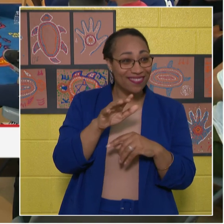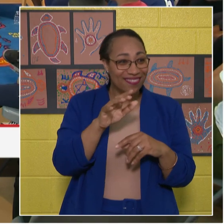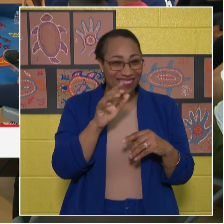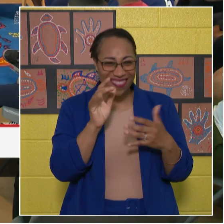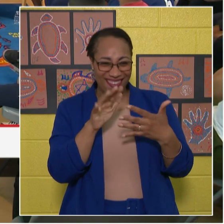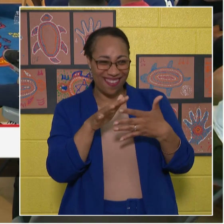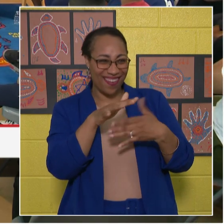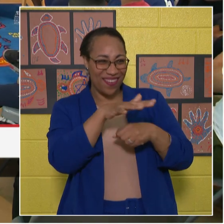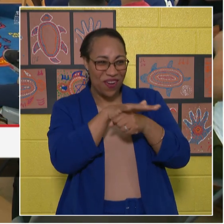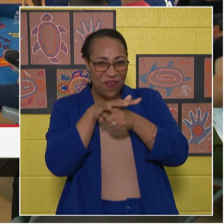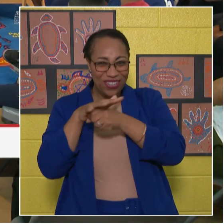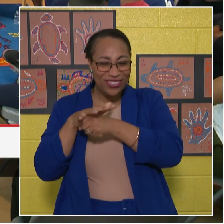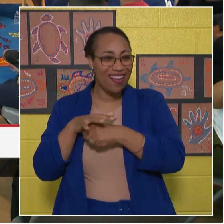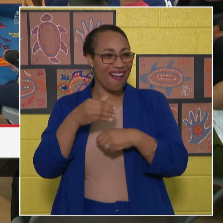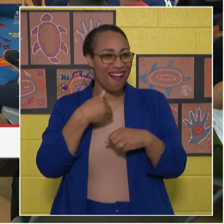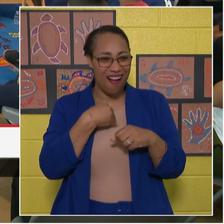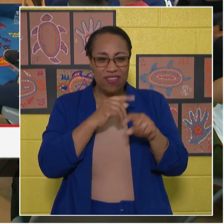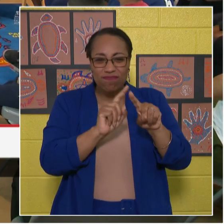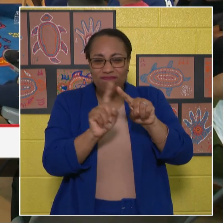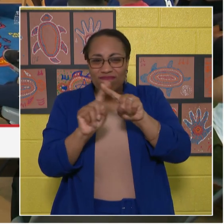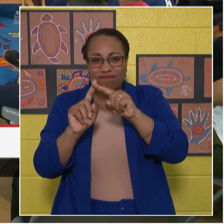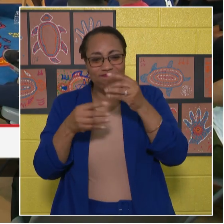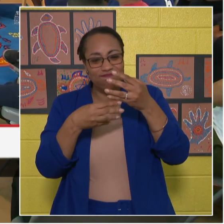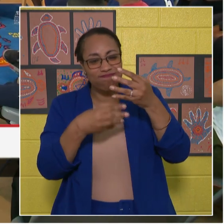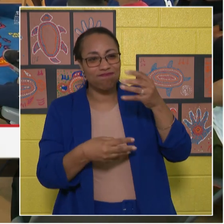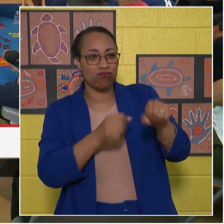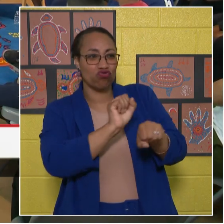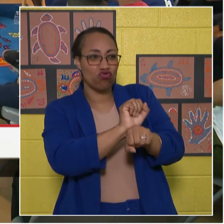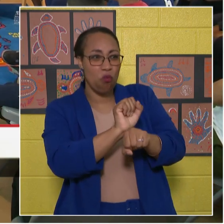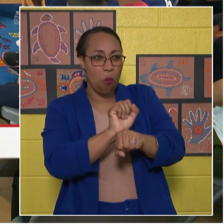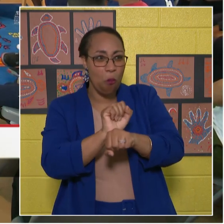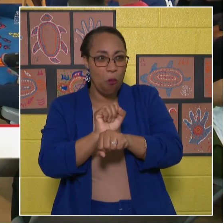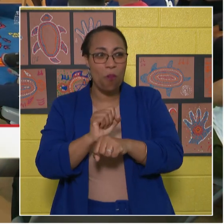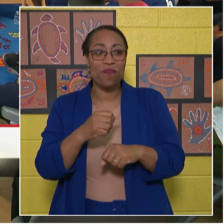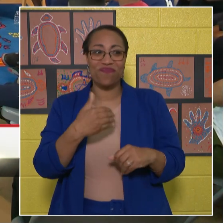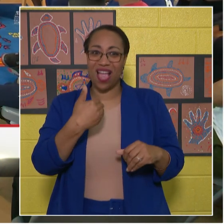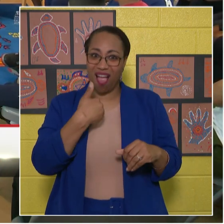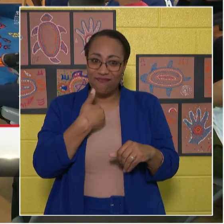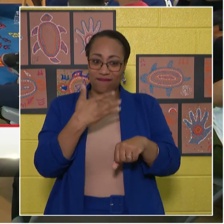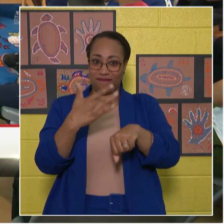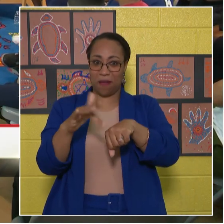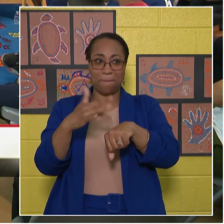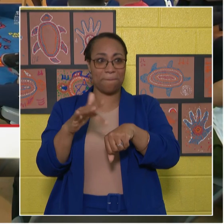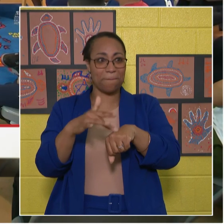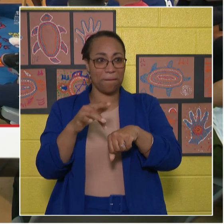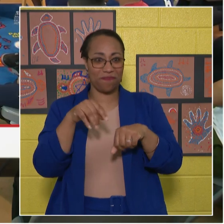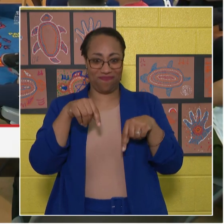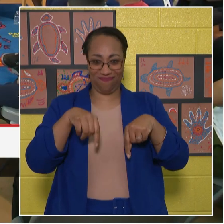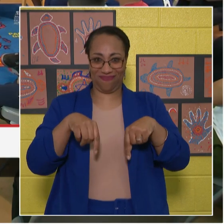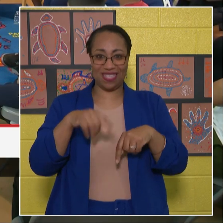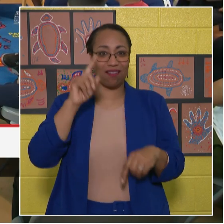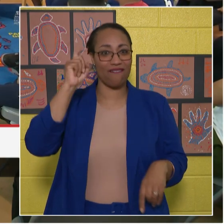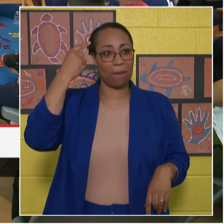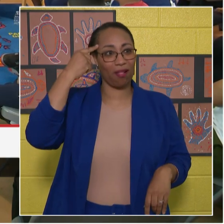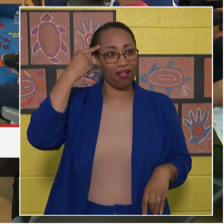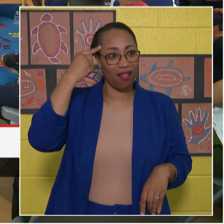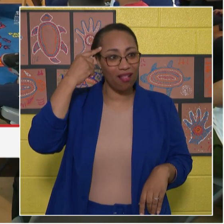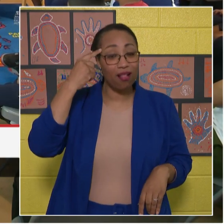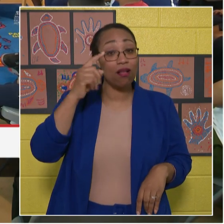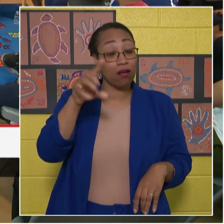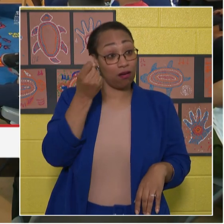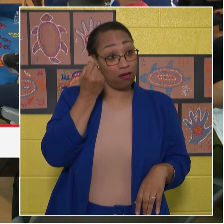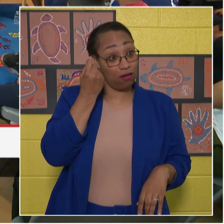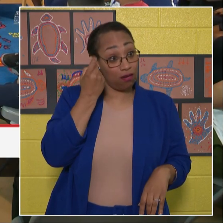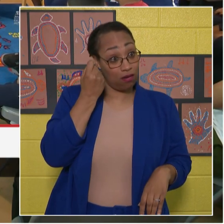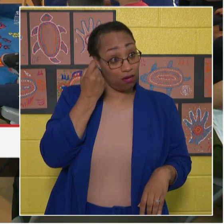of different jobs that we have in government for elected officials. Do you know what yesterday was,